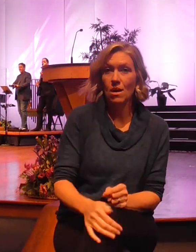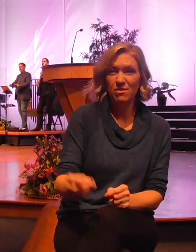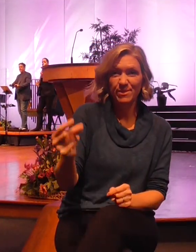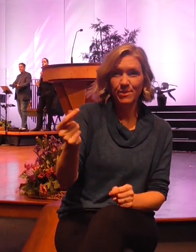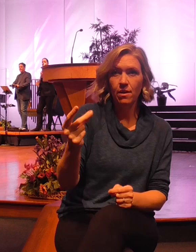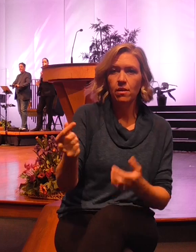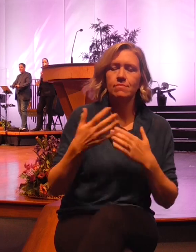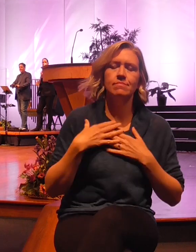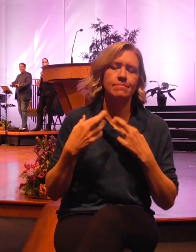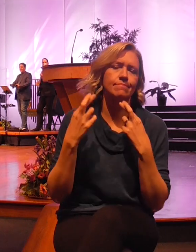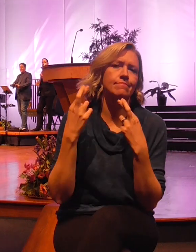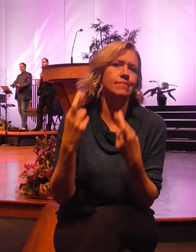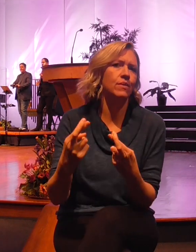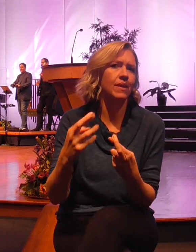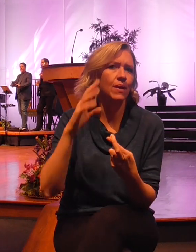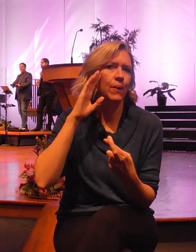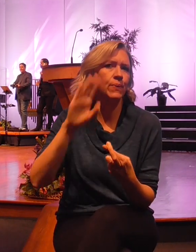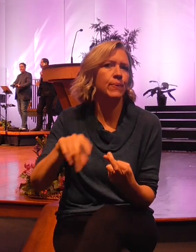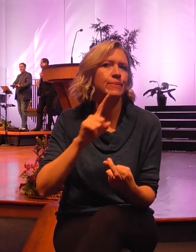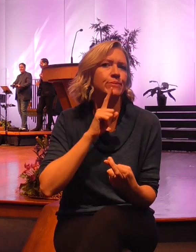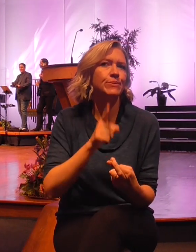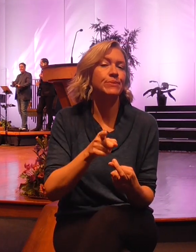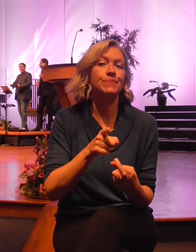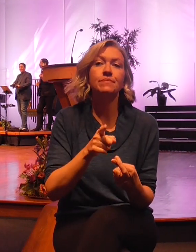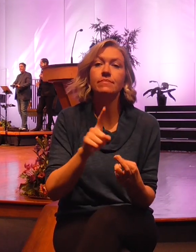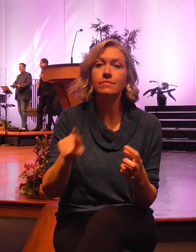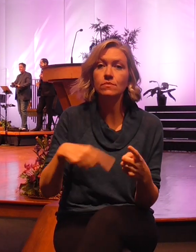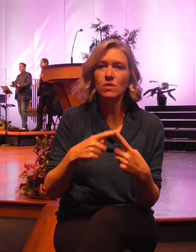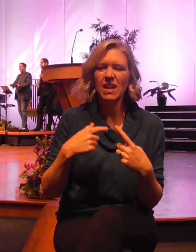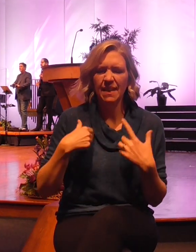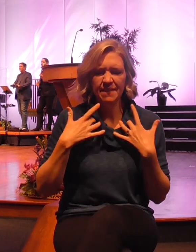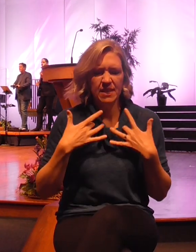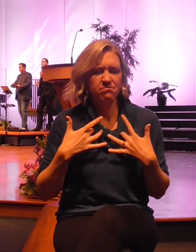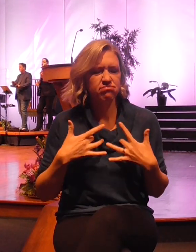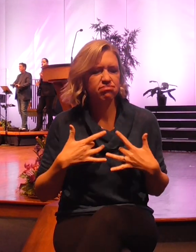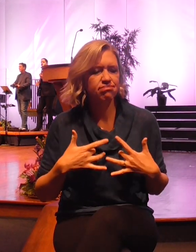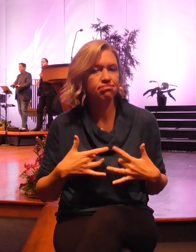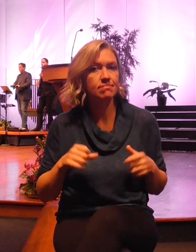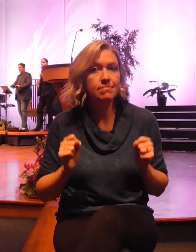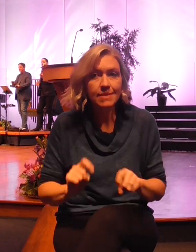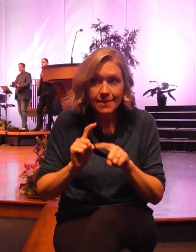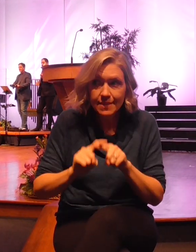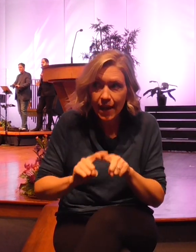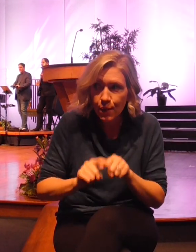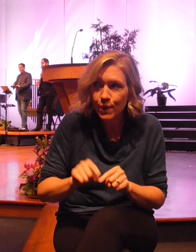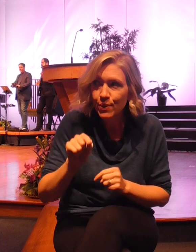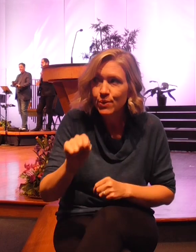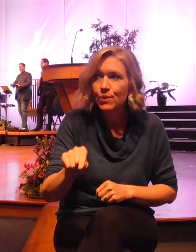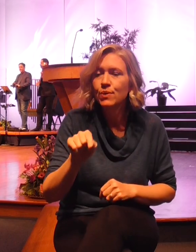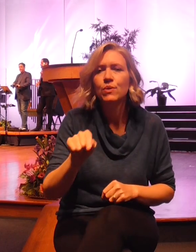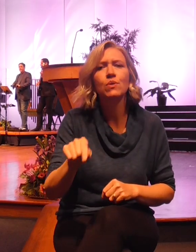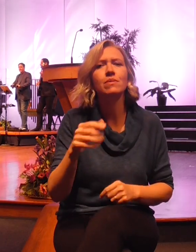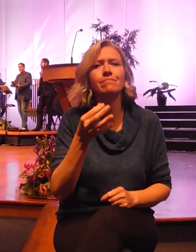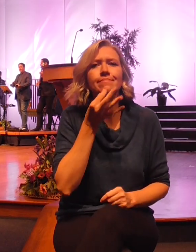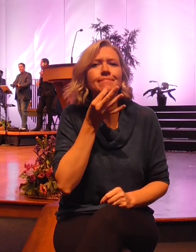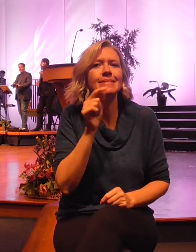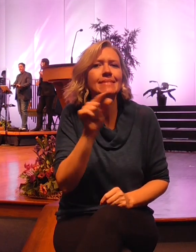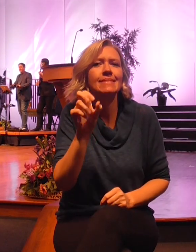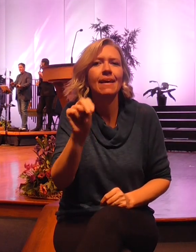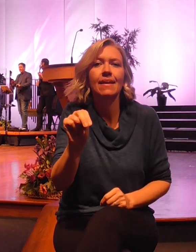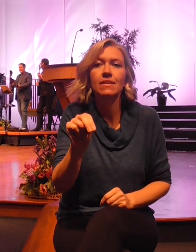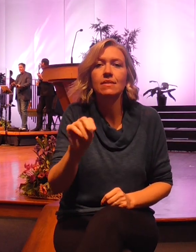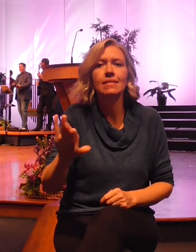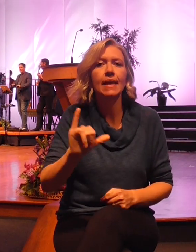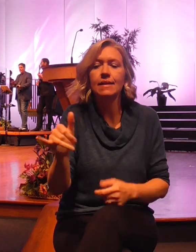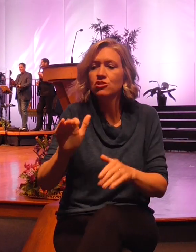Best friend, I know it's true. When I get down, I count on you. You're an old Zen master, you're a